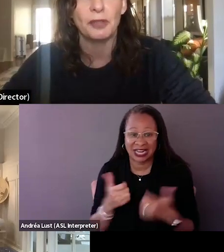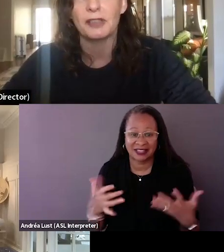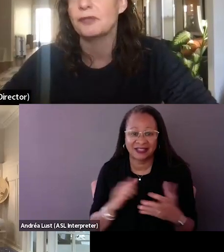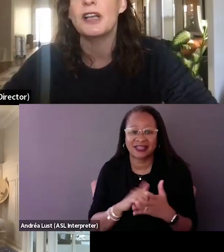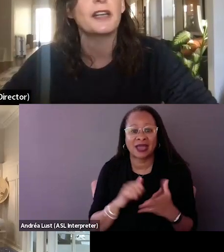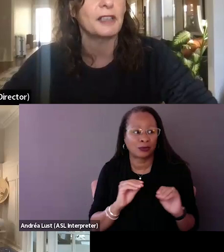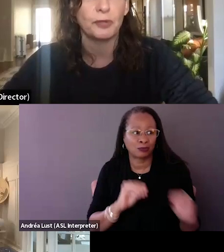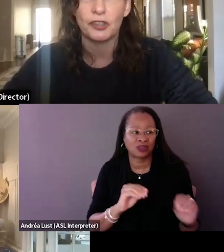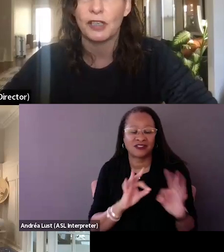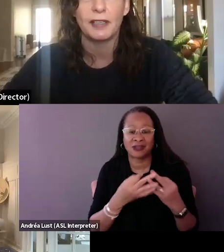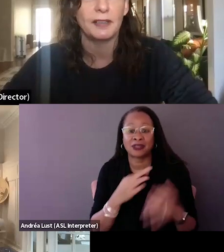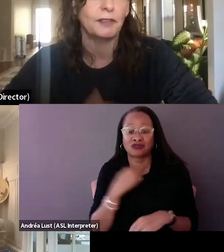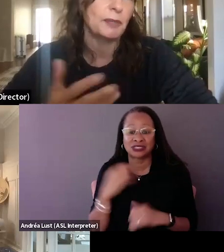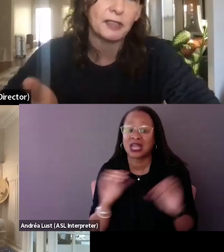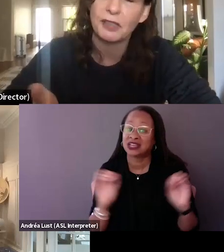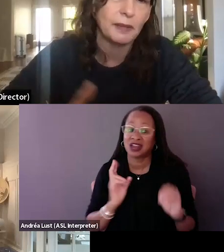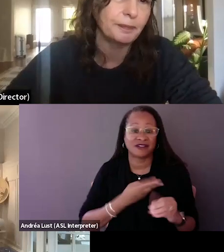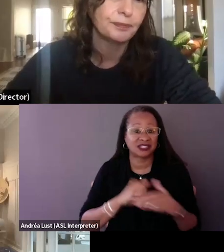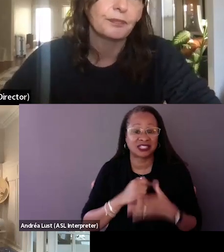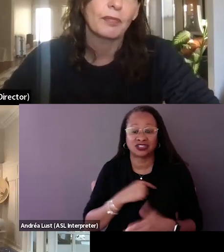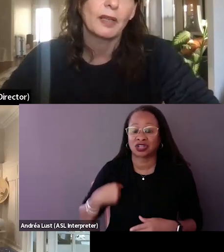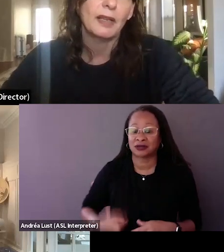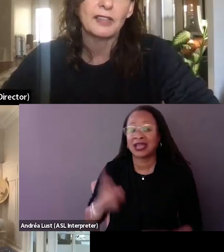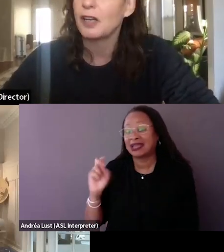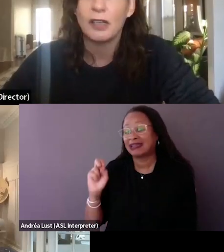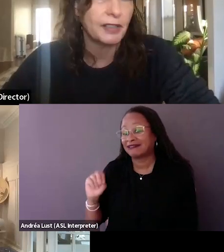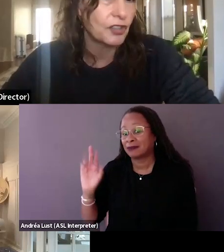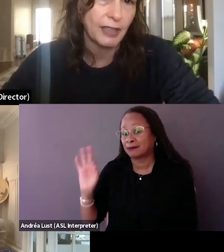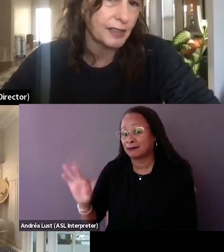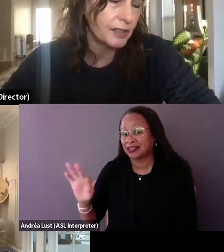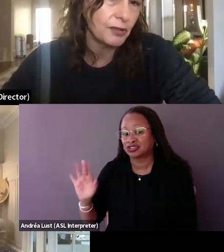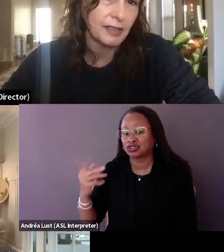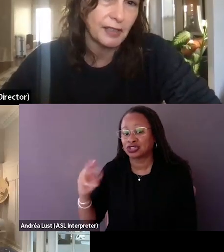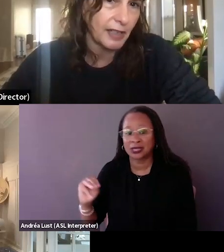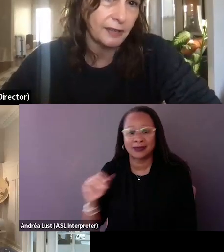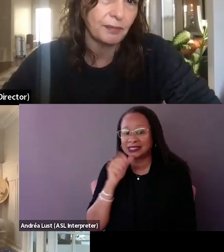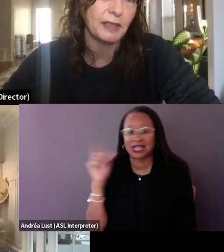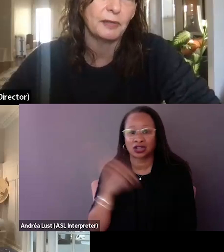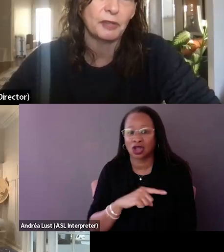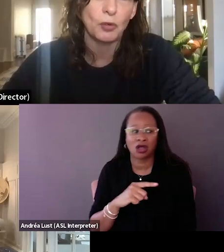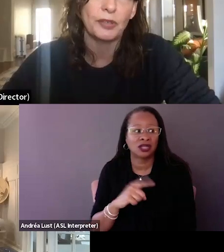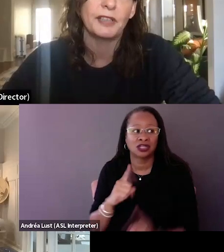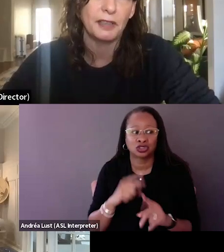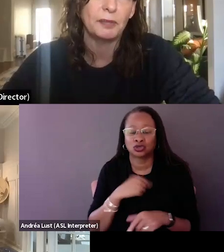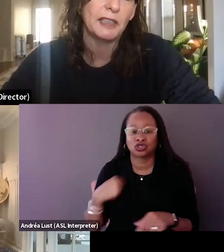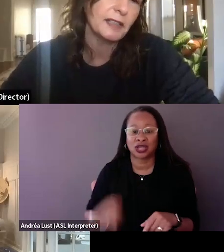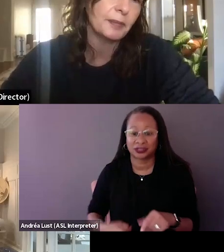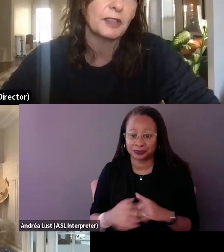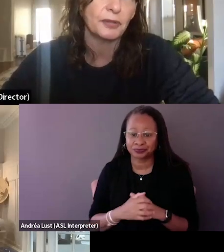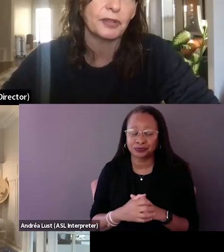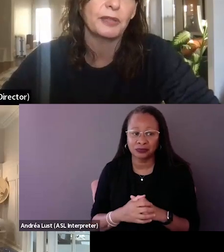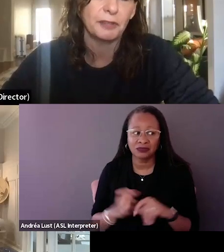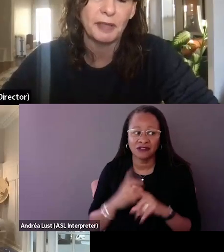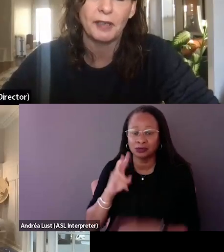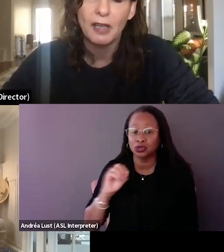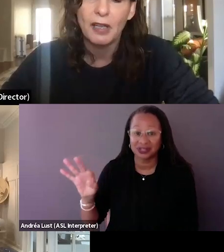the family at risk. So none of us were in China. Even Pastor Kim has not gone into China since 2009 because he was warned that he could be kidnapped